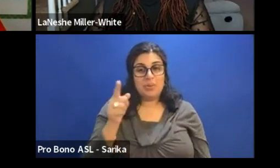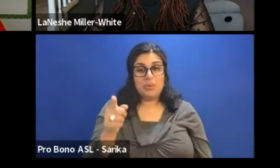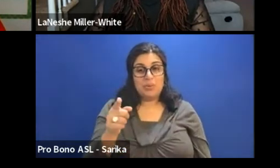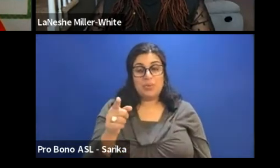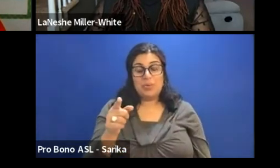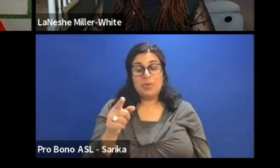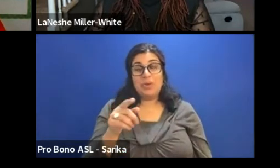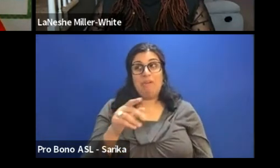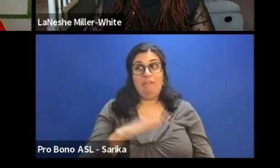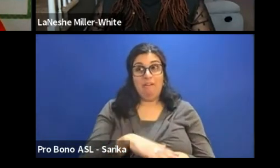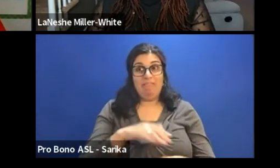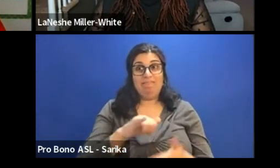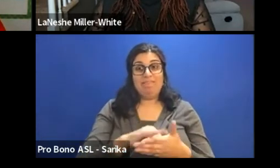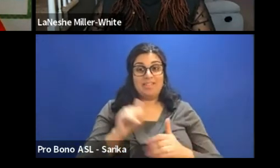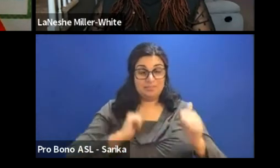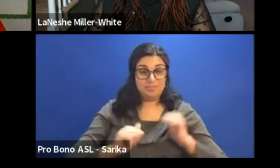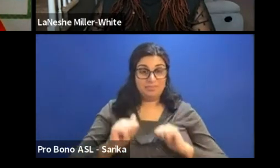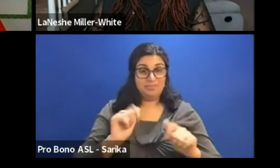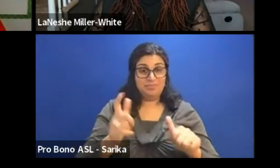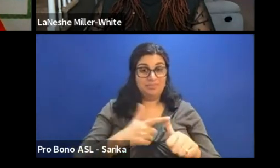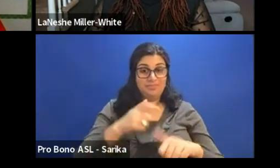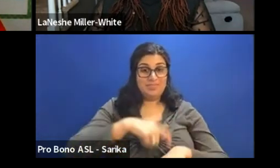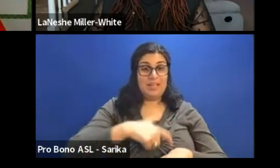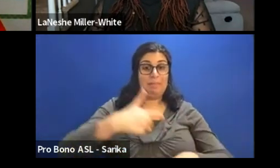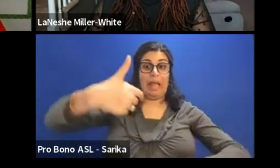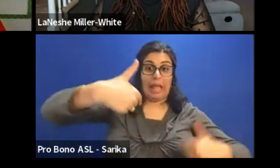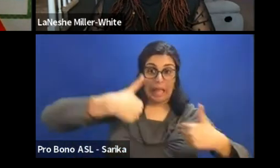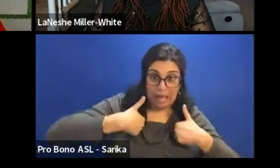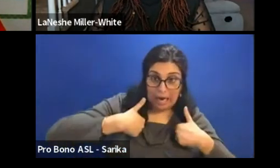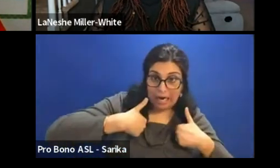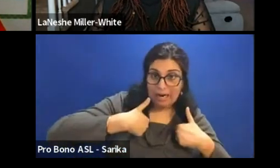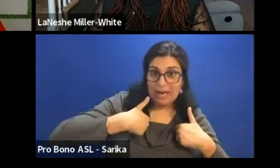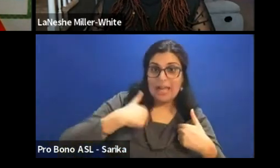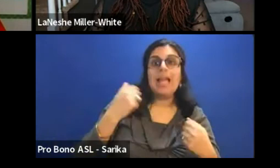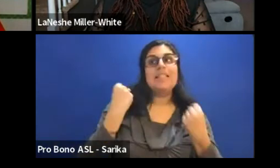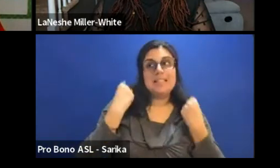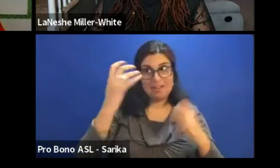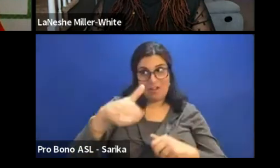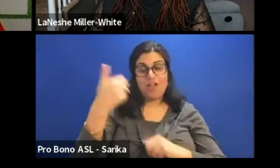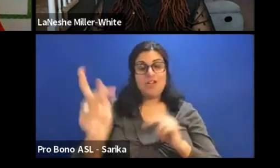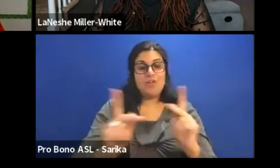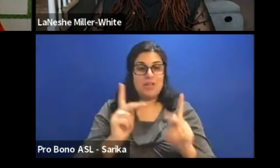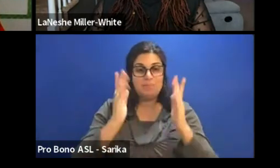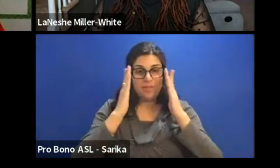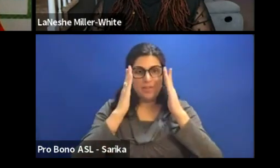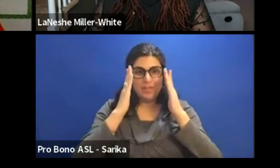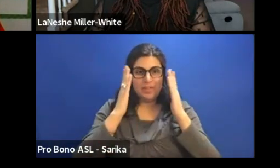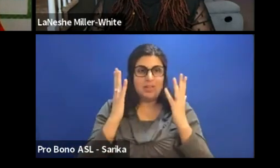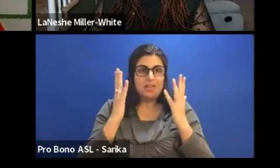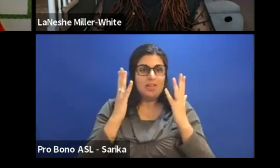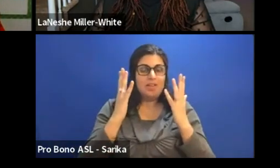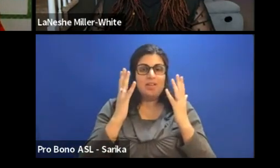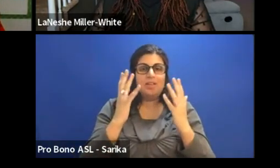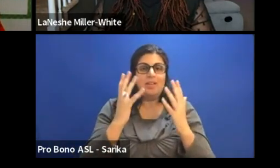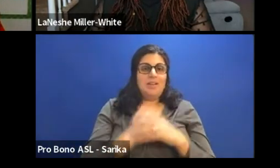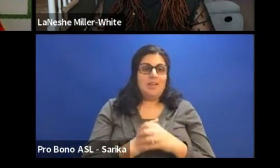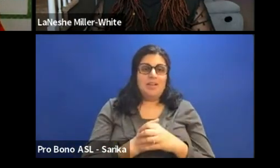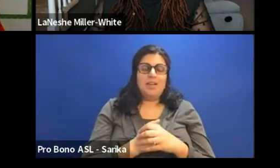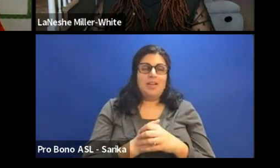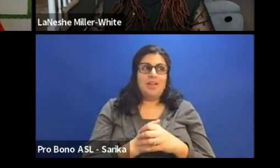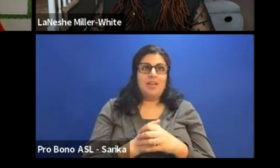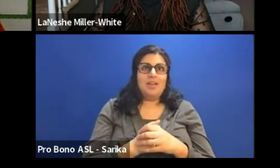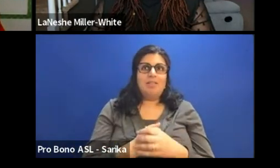the first times that I, and I think quite a few people in that process, had just had real